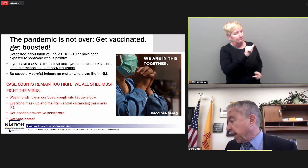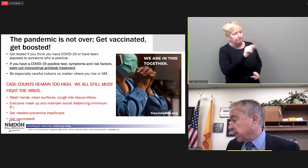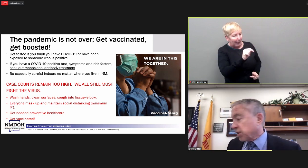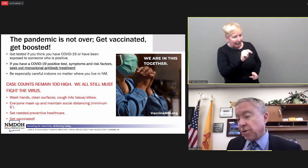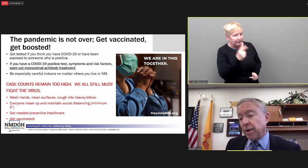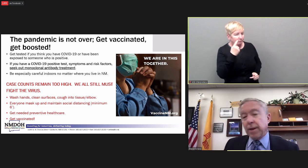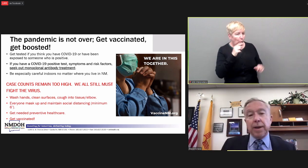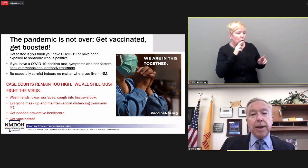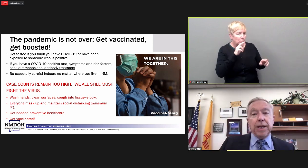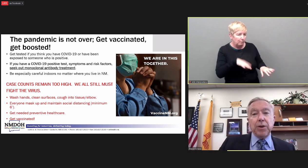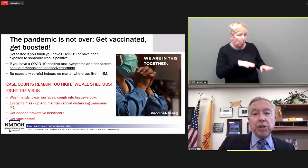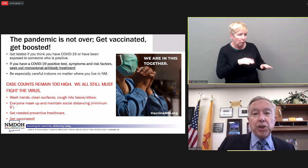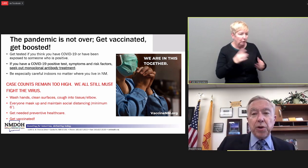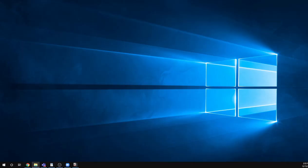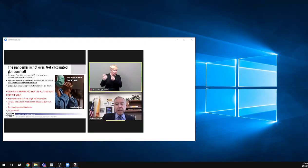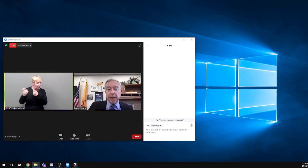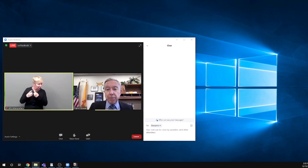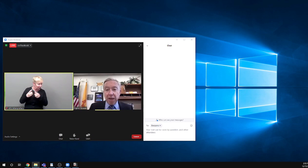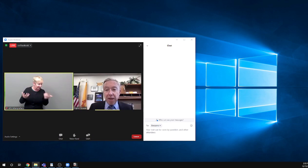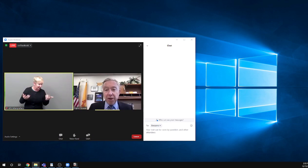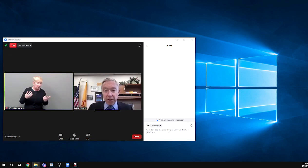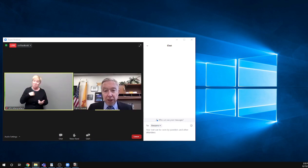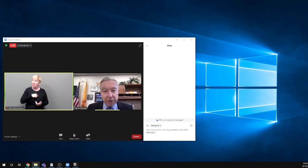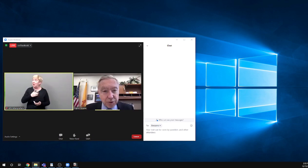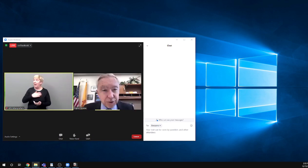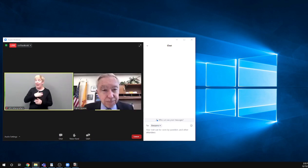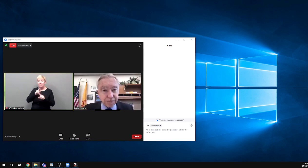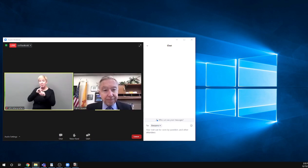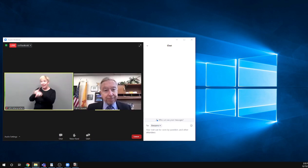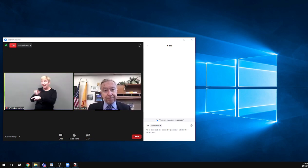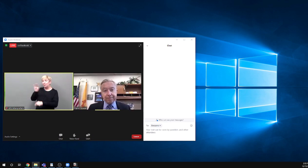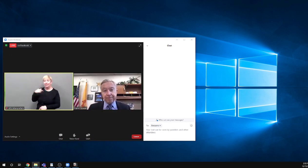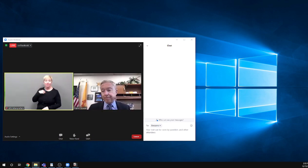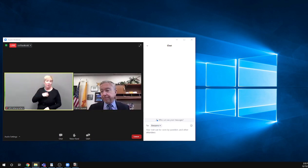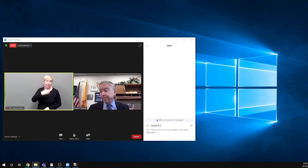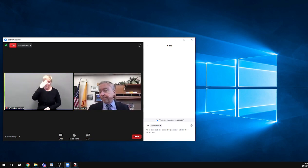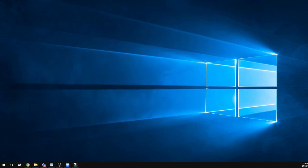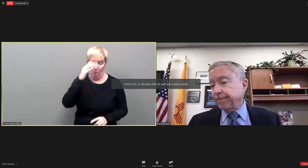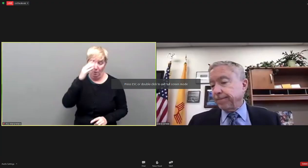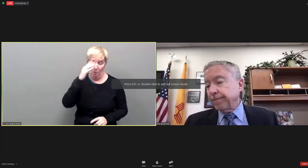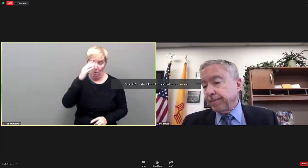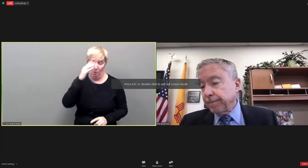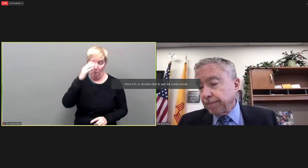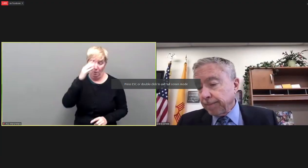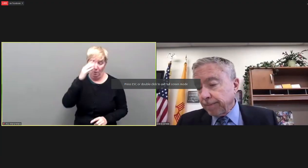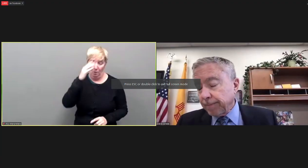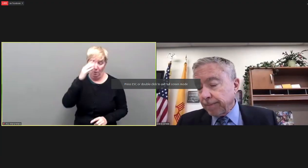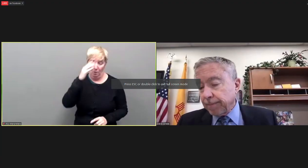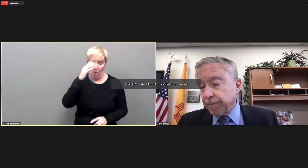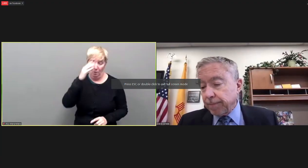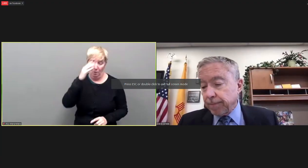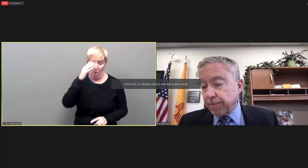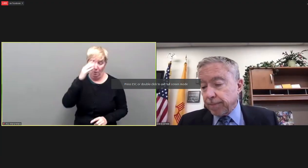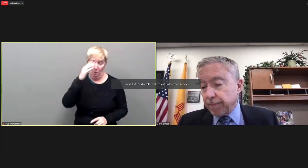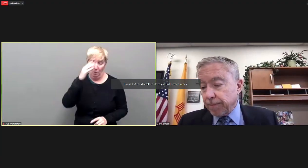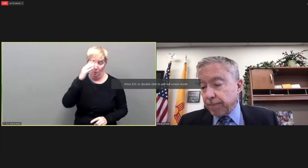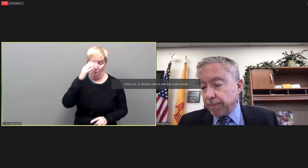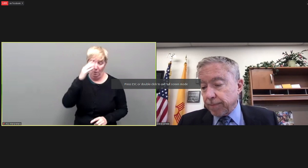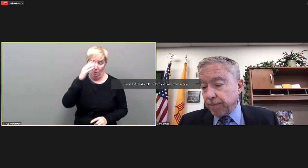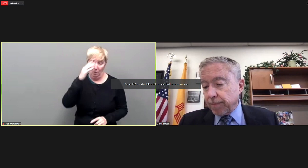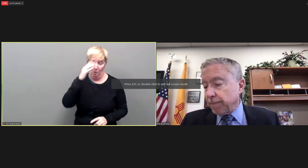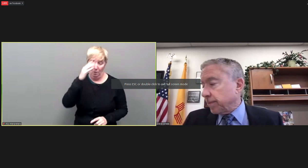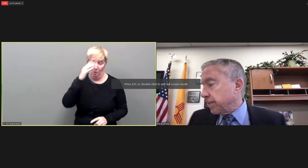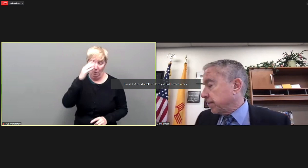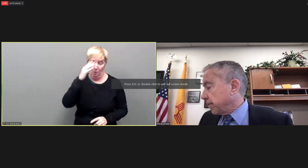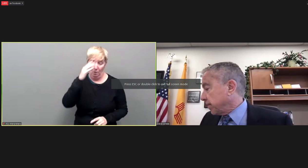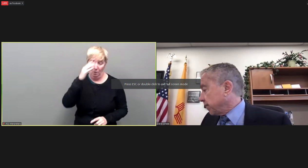to answer any question you have today that we know the answer to. Great, Dr. Scrace, thank you so much. Let me